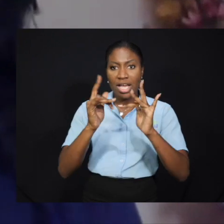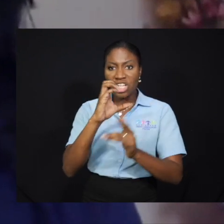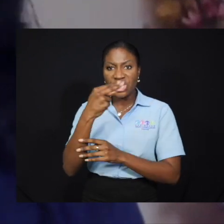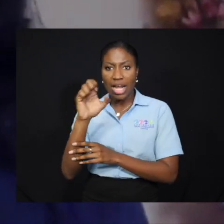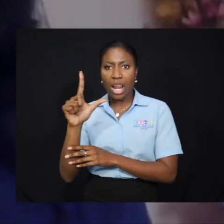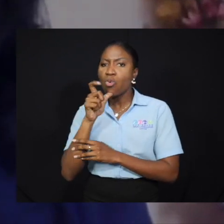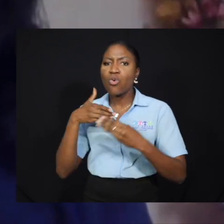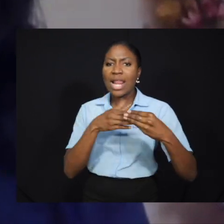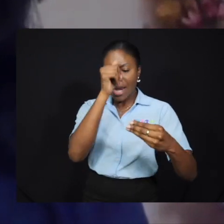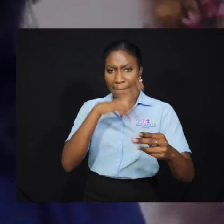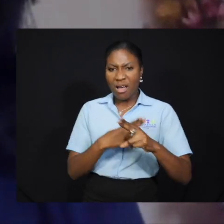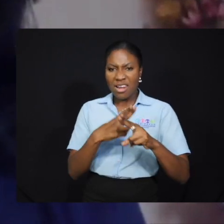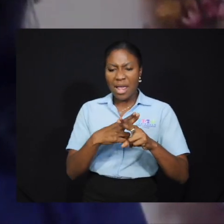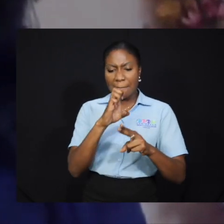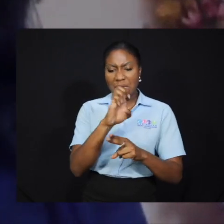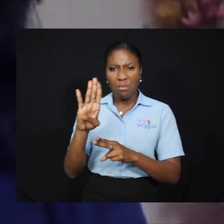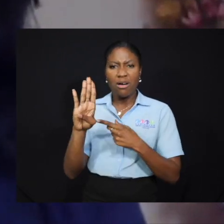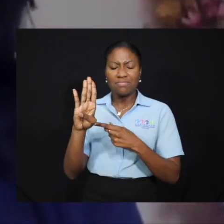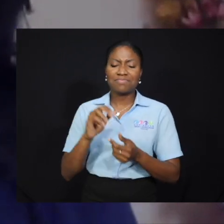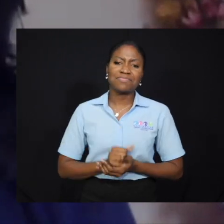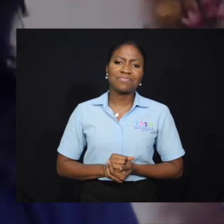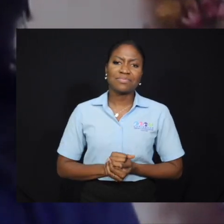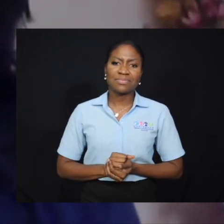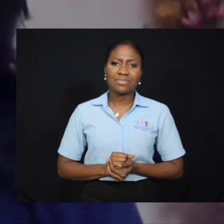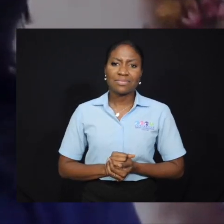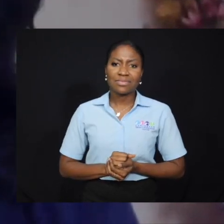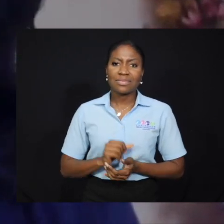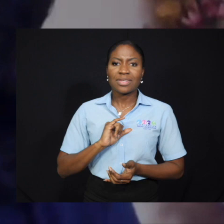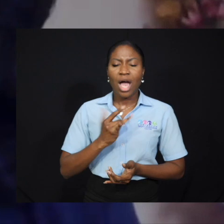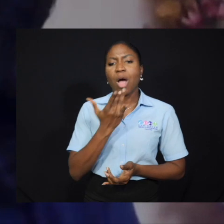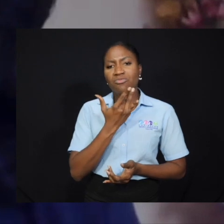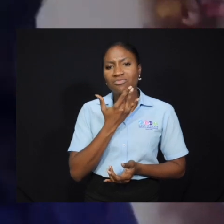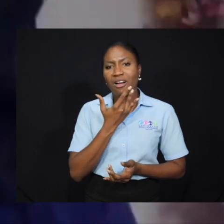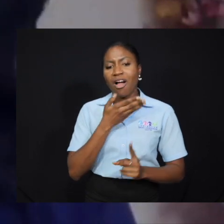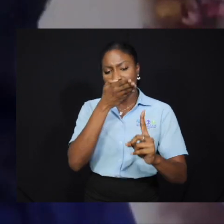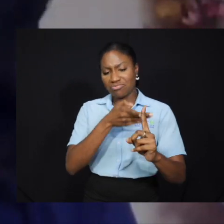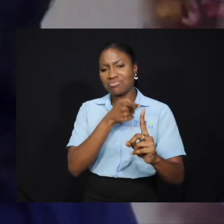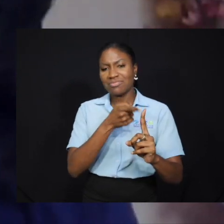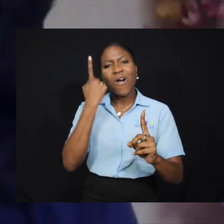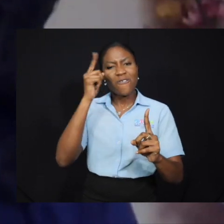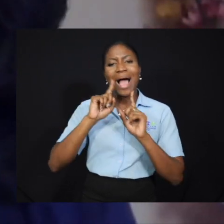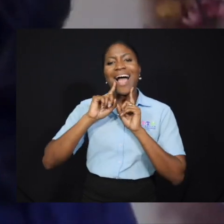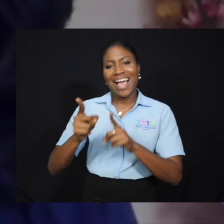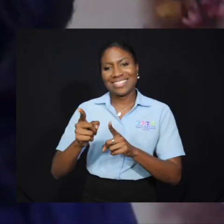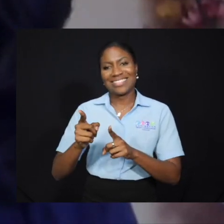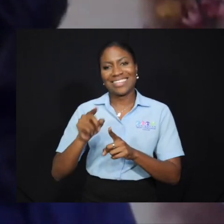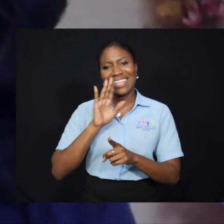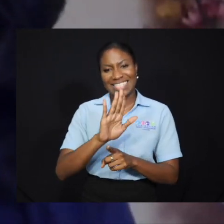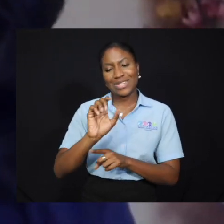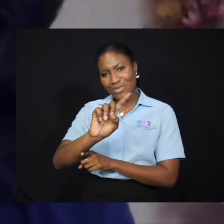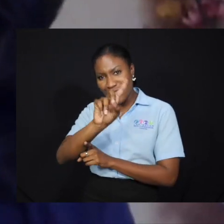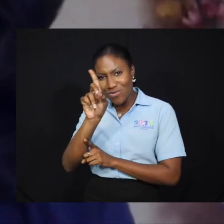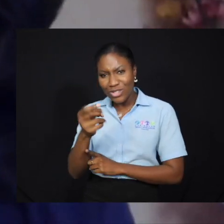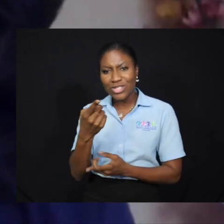don't mind, I'd actually like Edson to answer towards what support is given to seniors who are using our